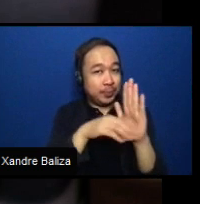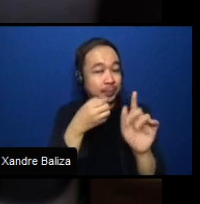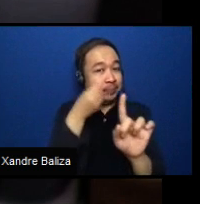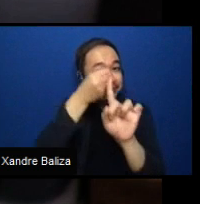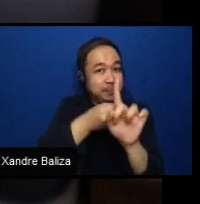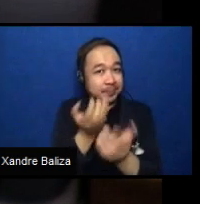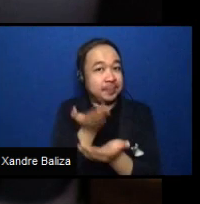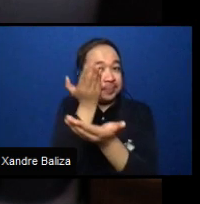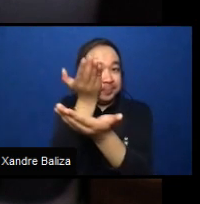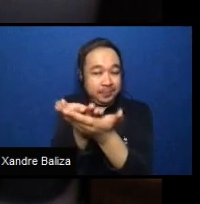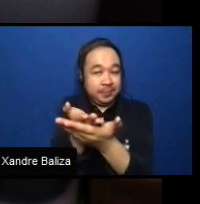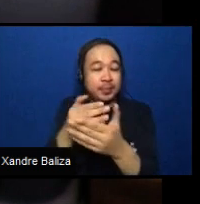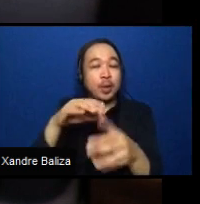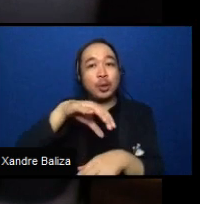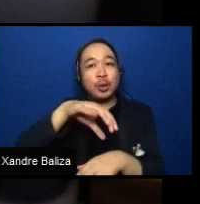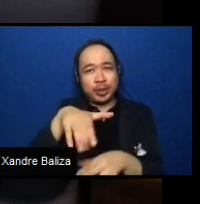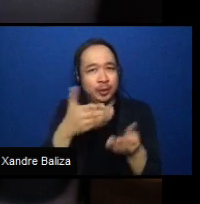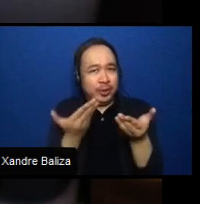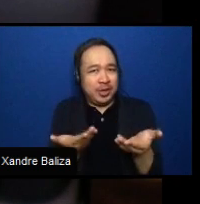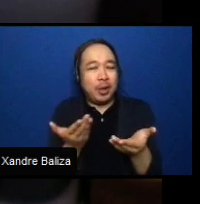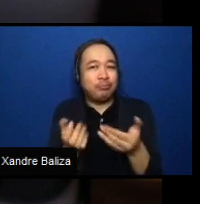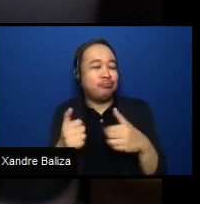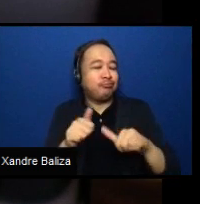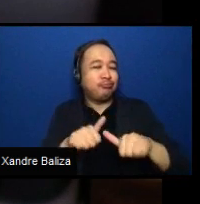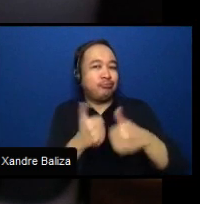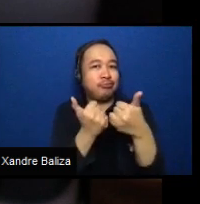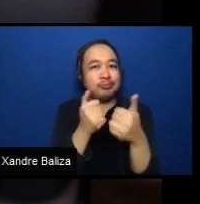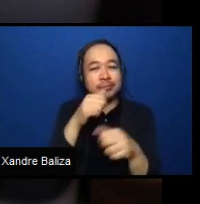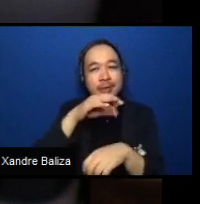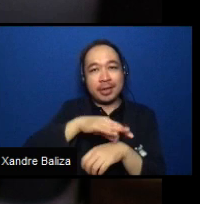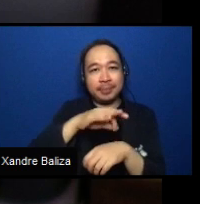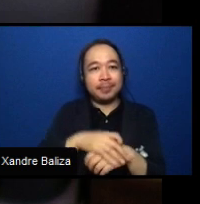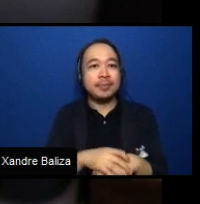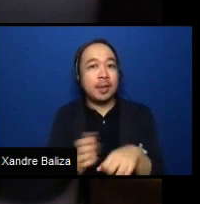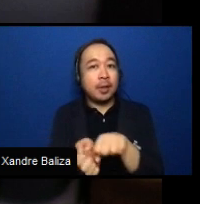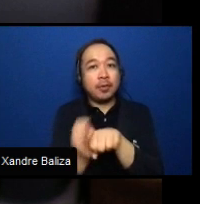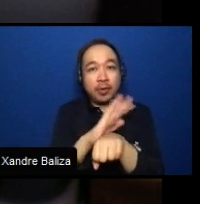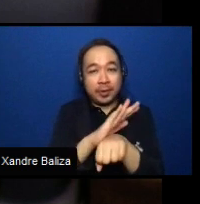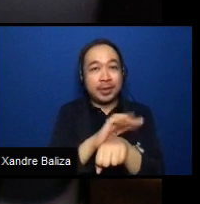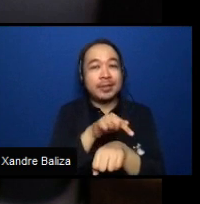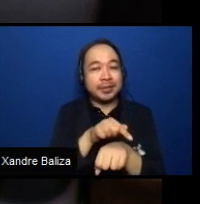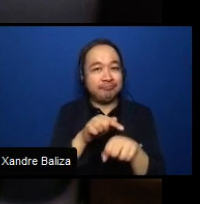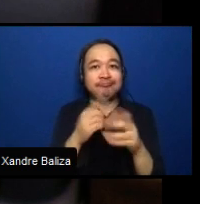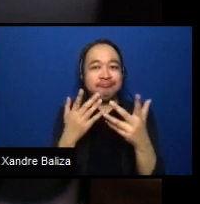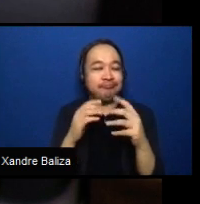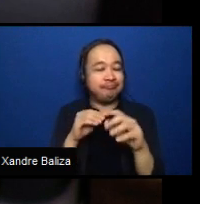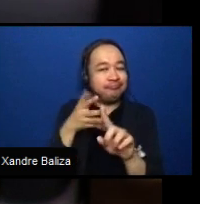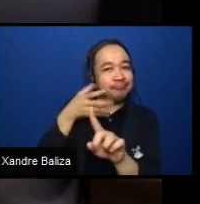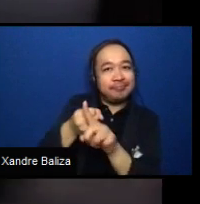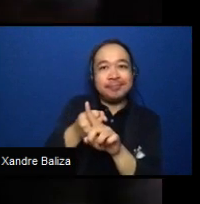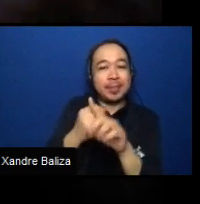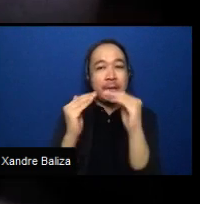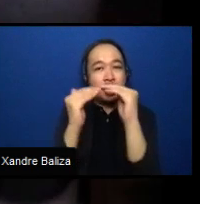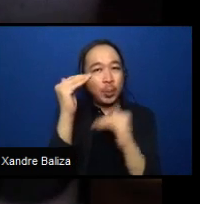time. We are now all well versed that COVID-19 is exacerbating structural inequalities and